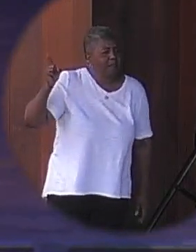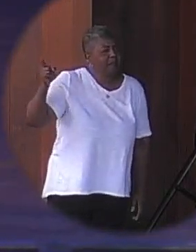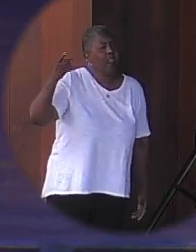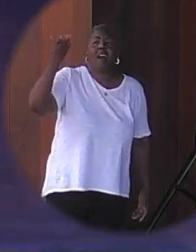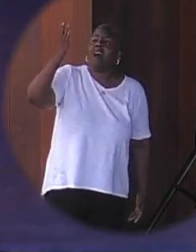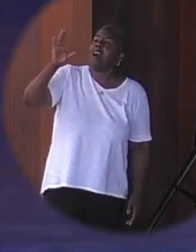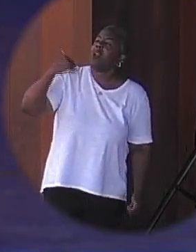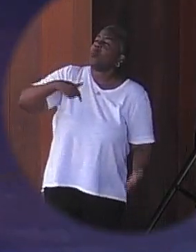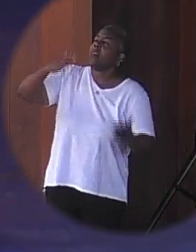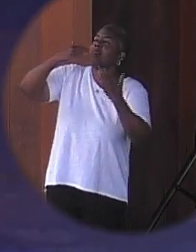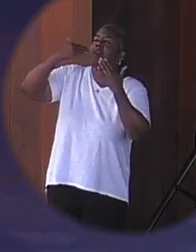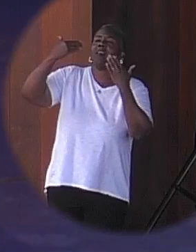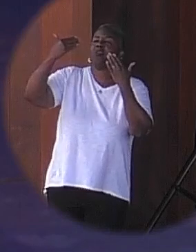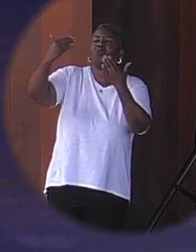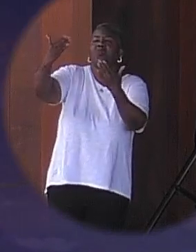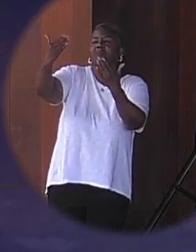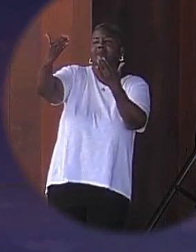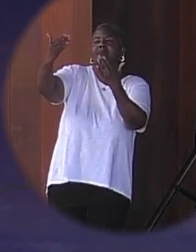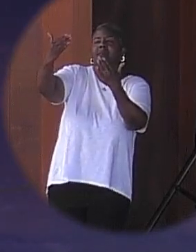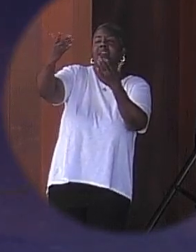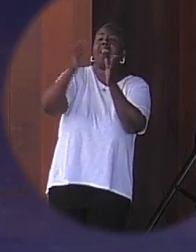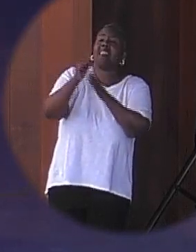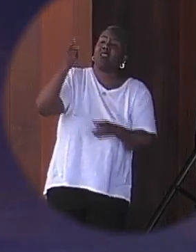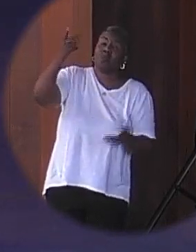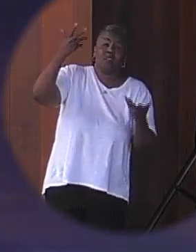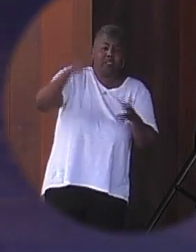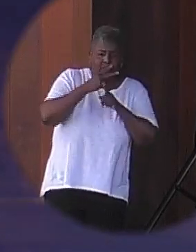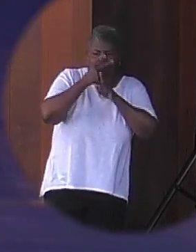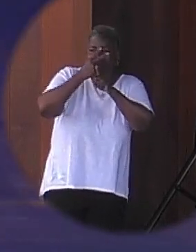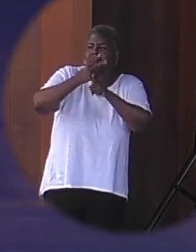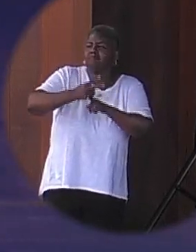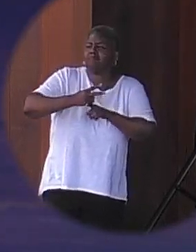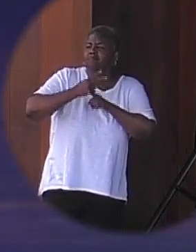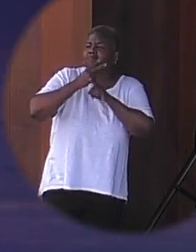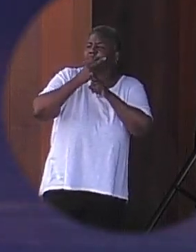And God, we thank you that you have kept us